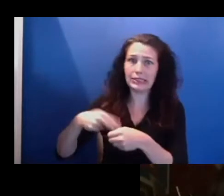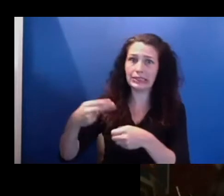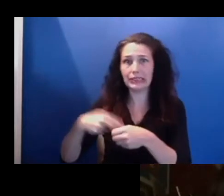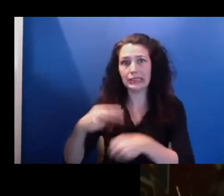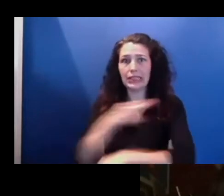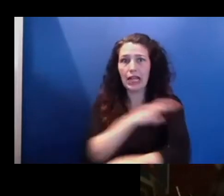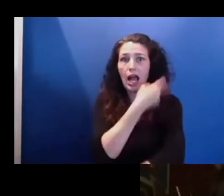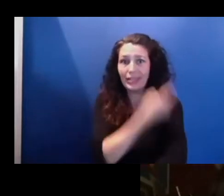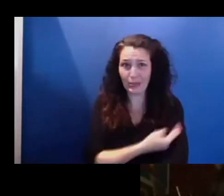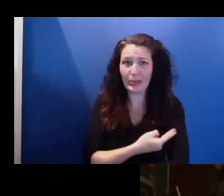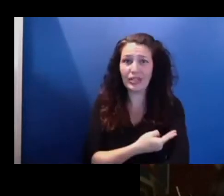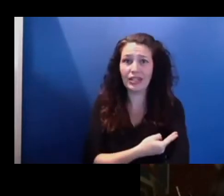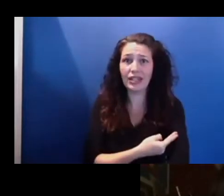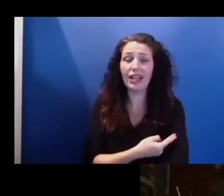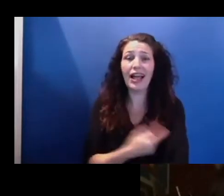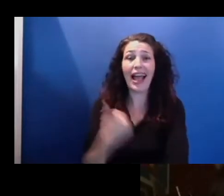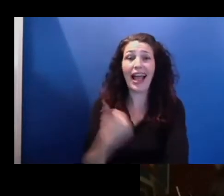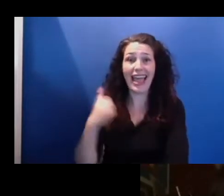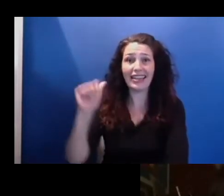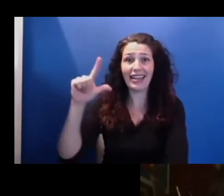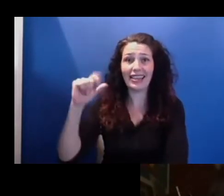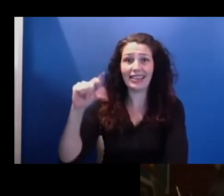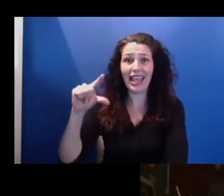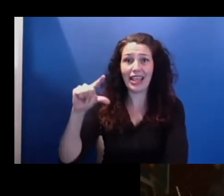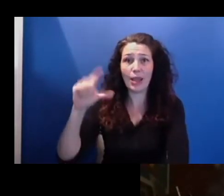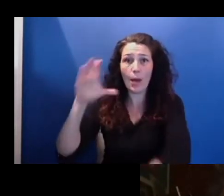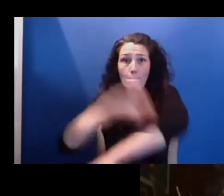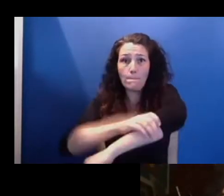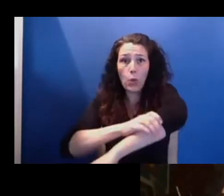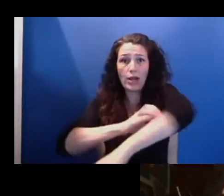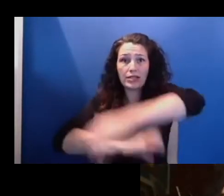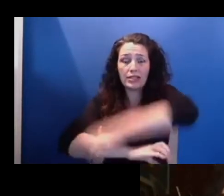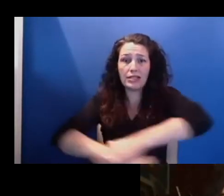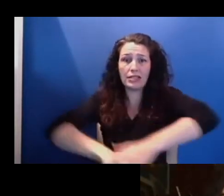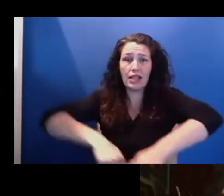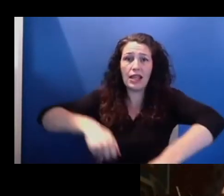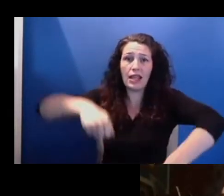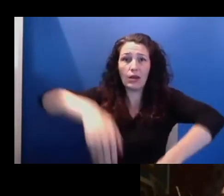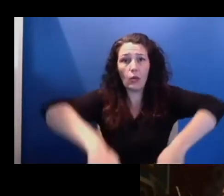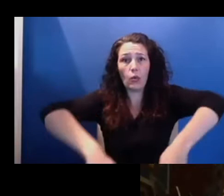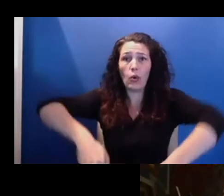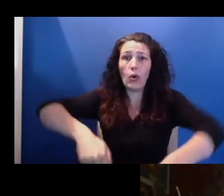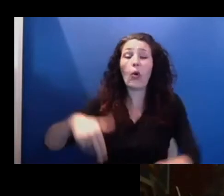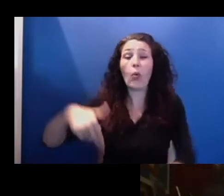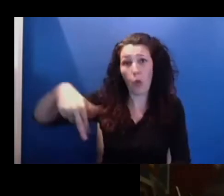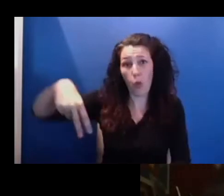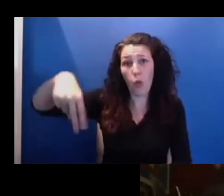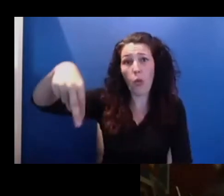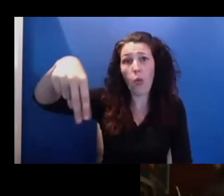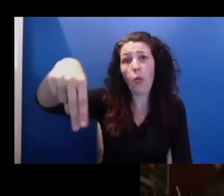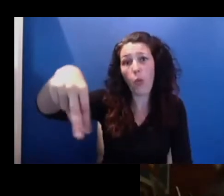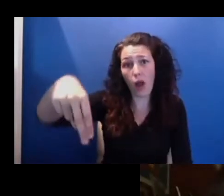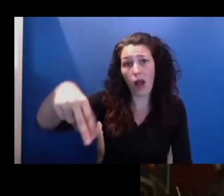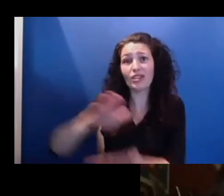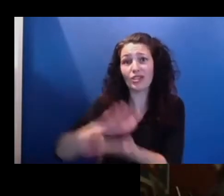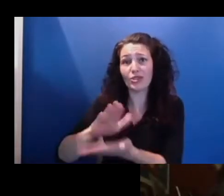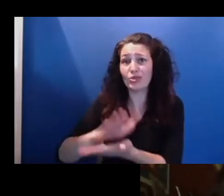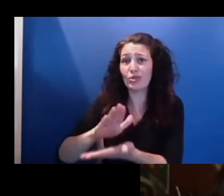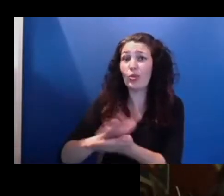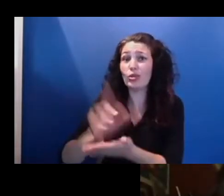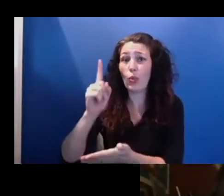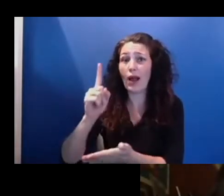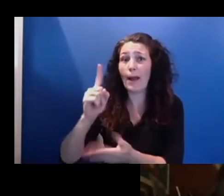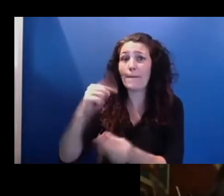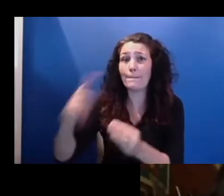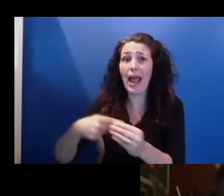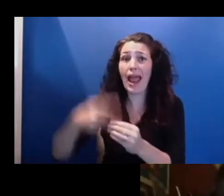the hospital wearing leg braces. I walked to school, which was about 1.5 miles away from the housing development where I lived. As I walked to the front